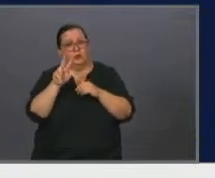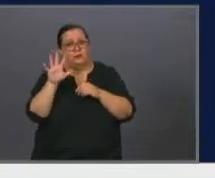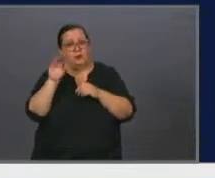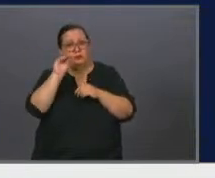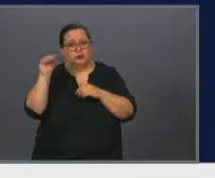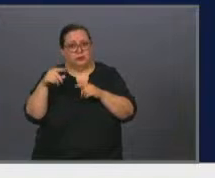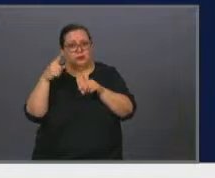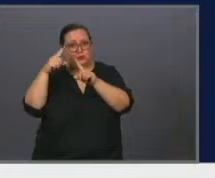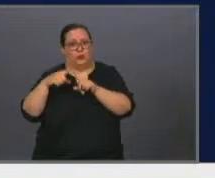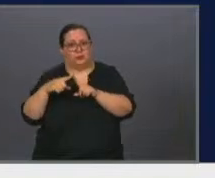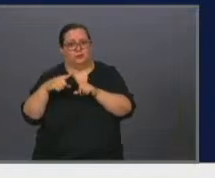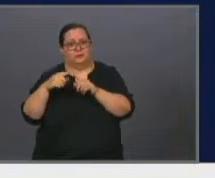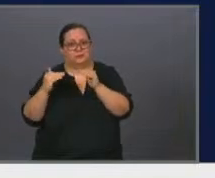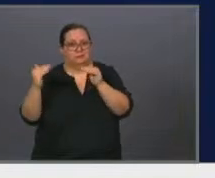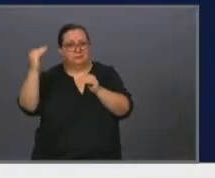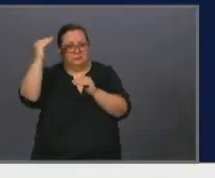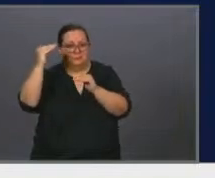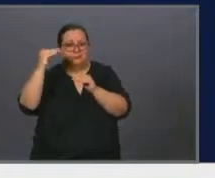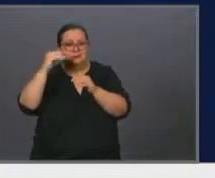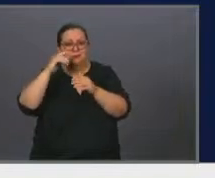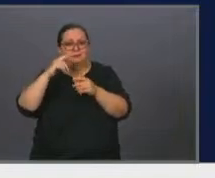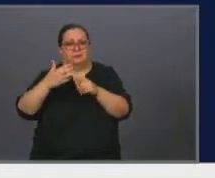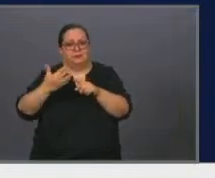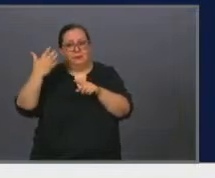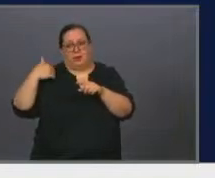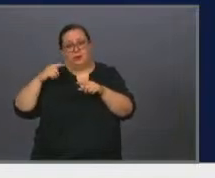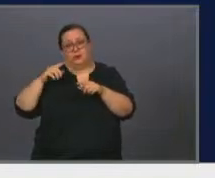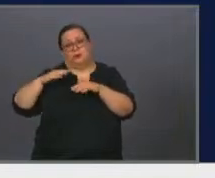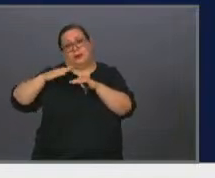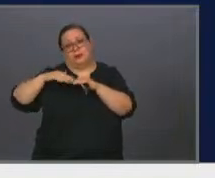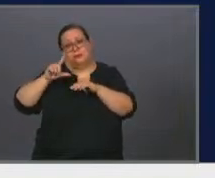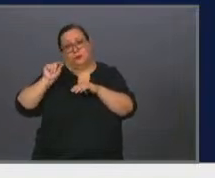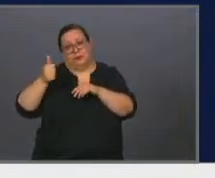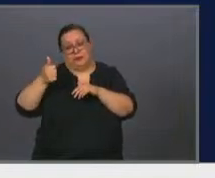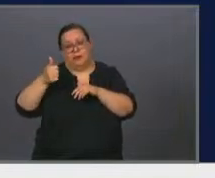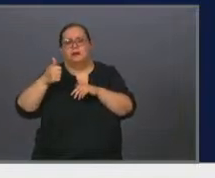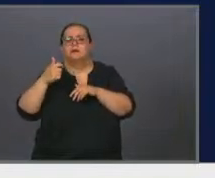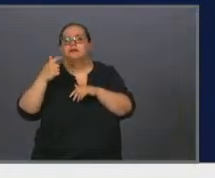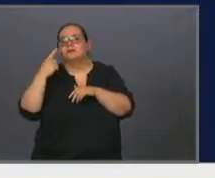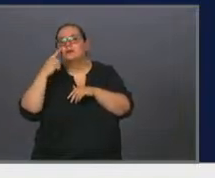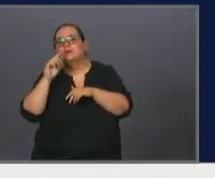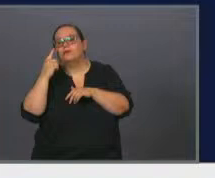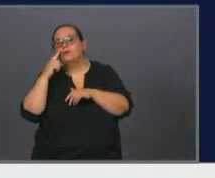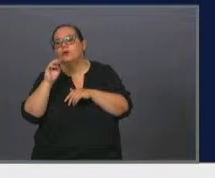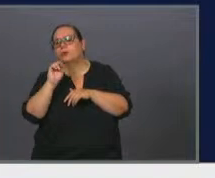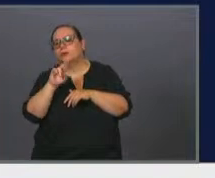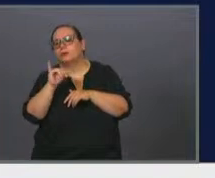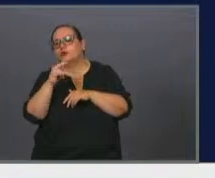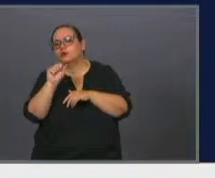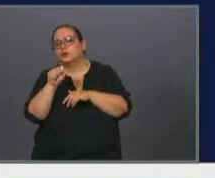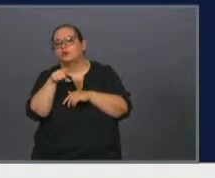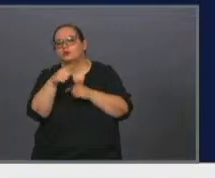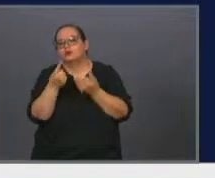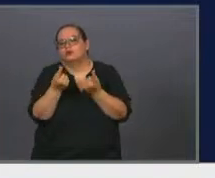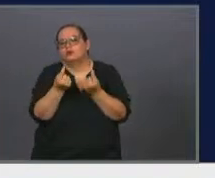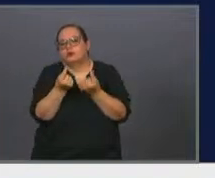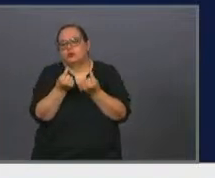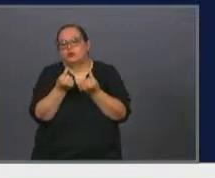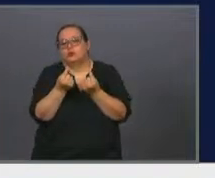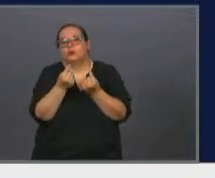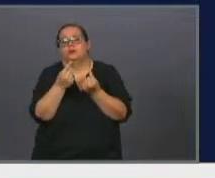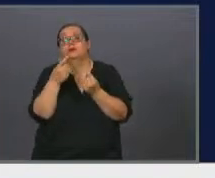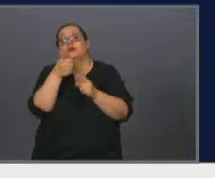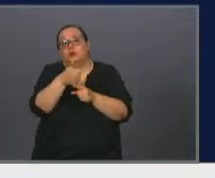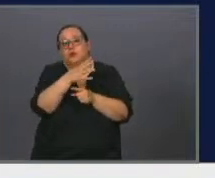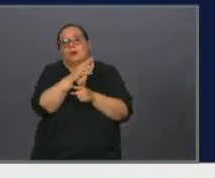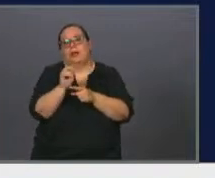to 2010. For Mr. Jones, what can you do to make the Democratic What can you and Democratic